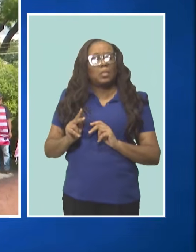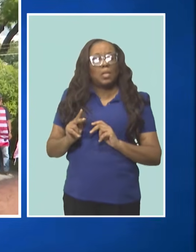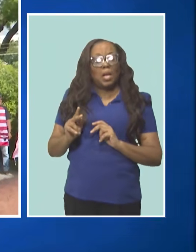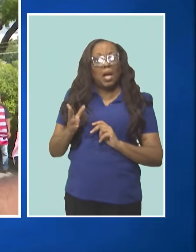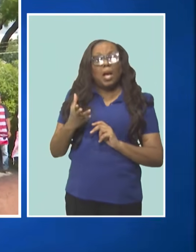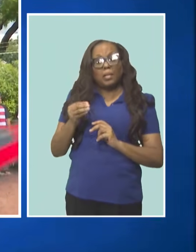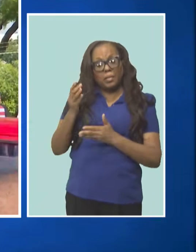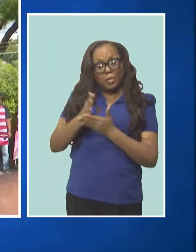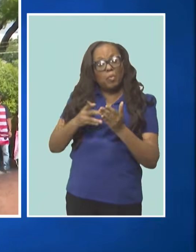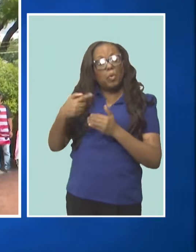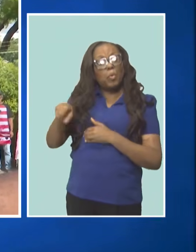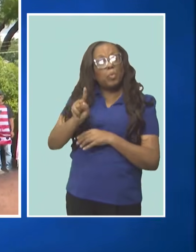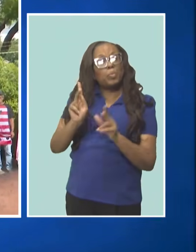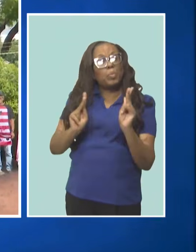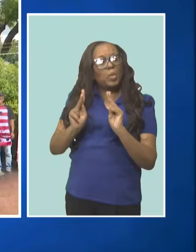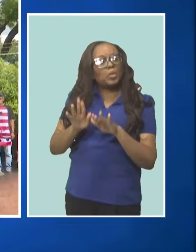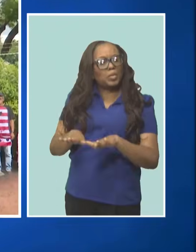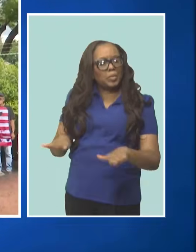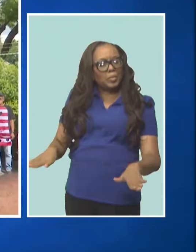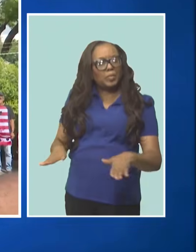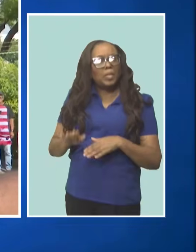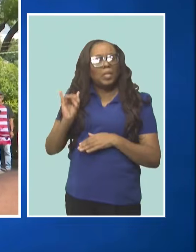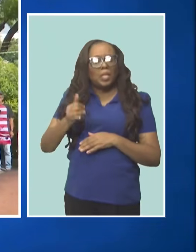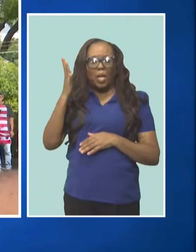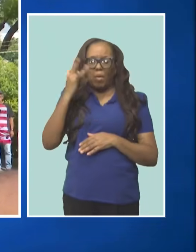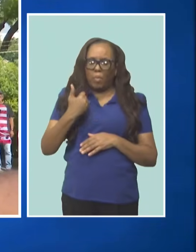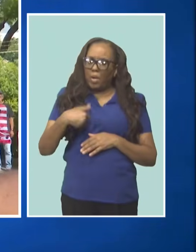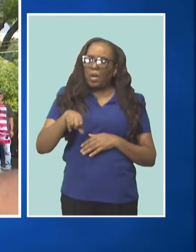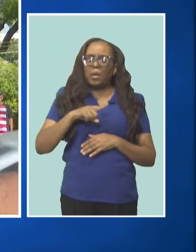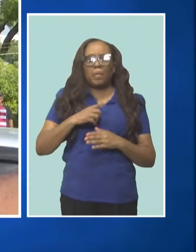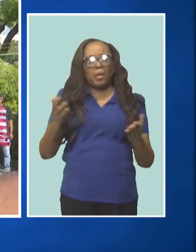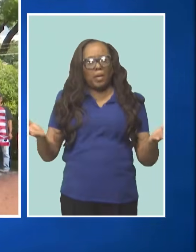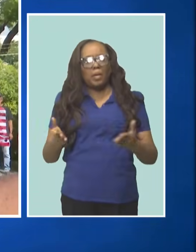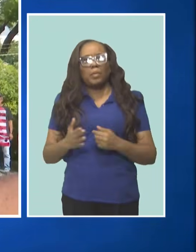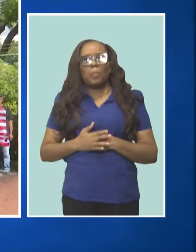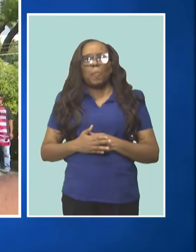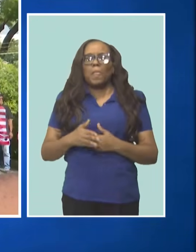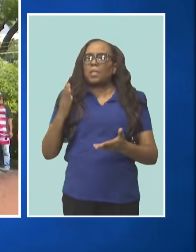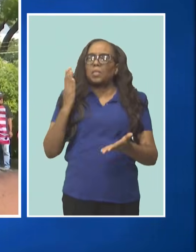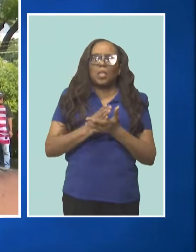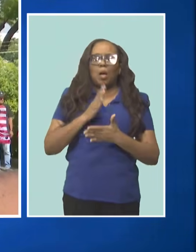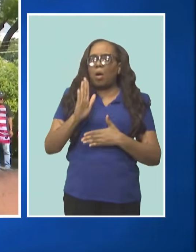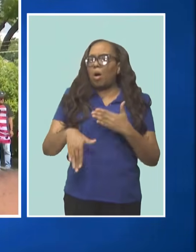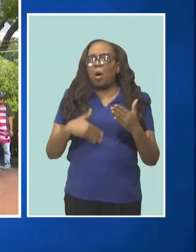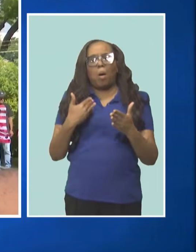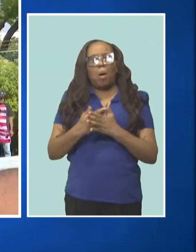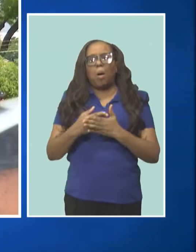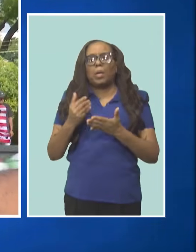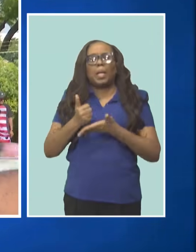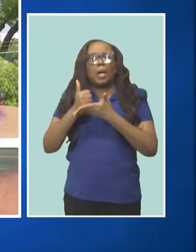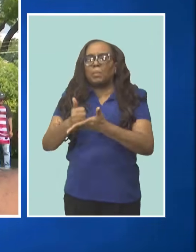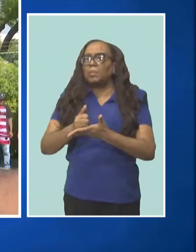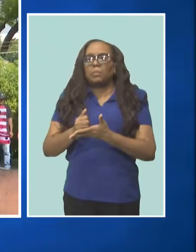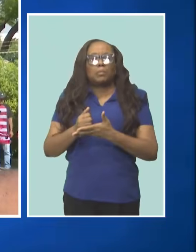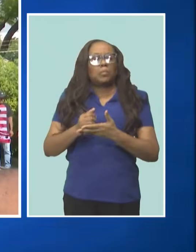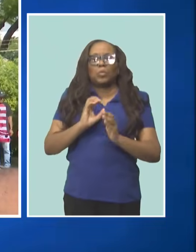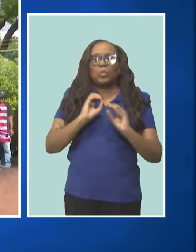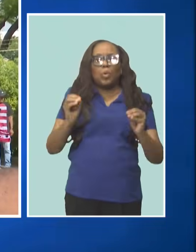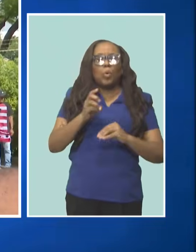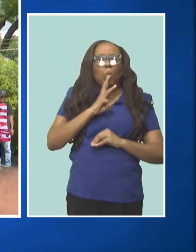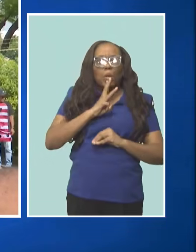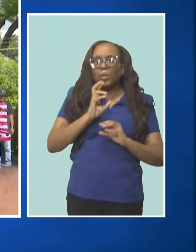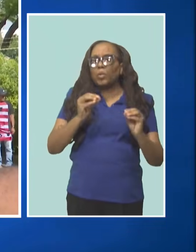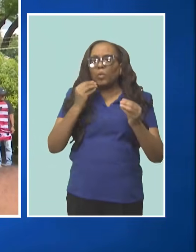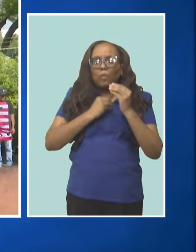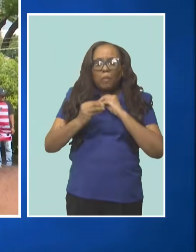this is why, particularly we're here today. Also, they've stopped all humanitarian aid getting in. There's no water, there's no food, there's no medication,